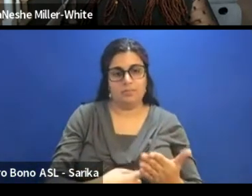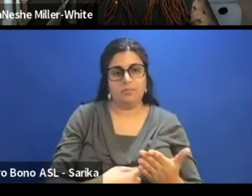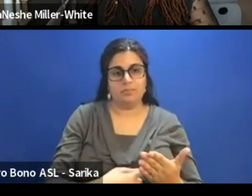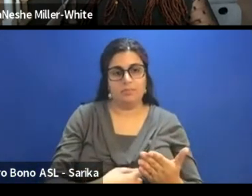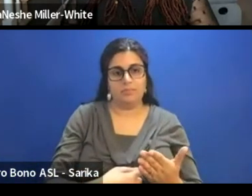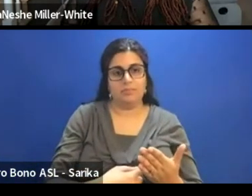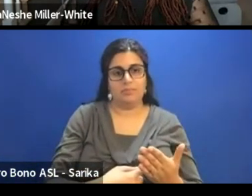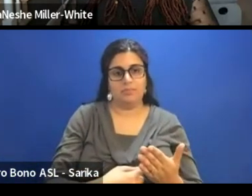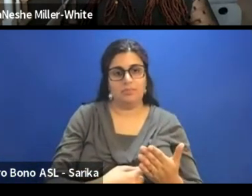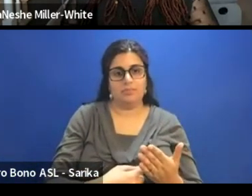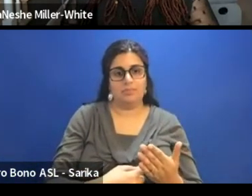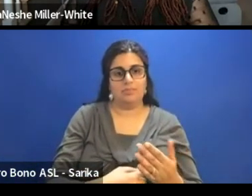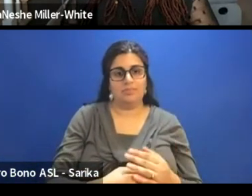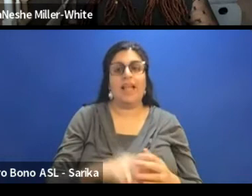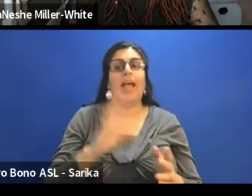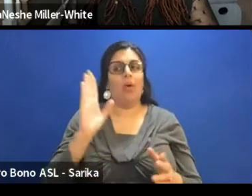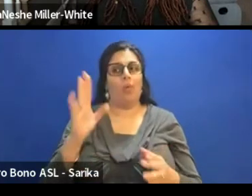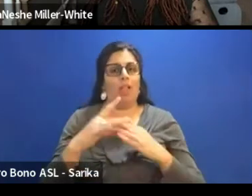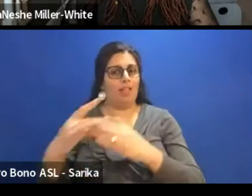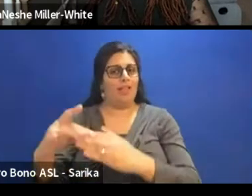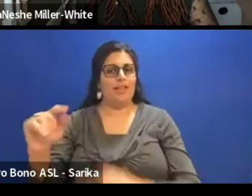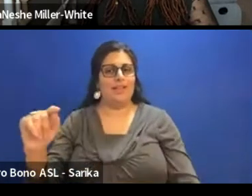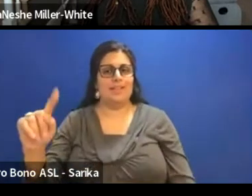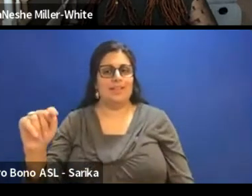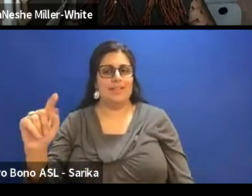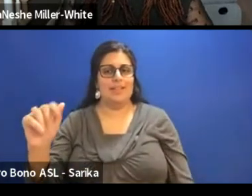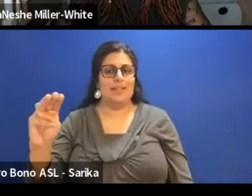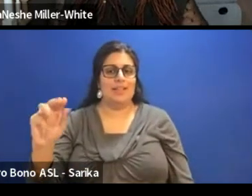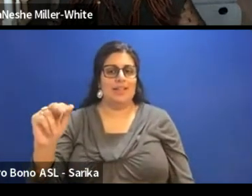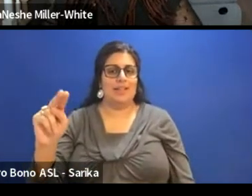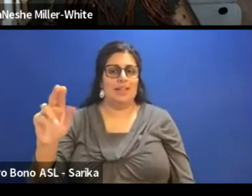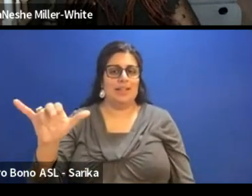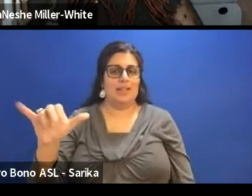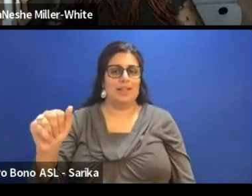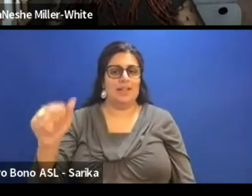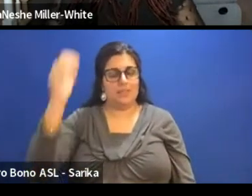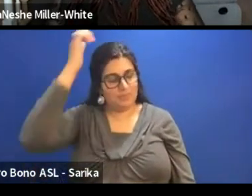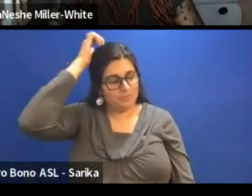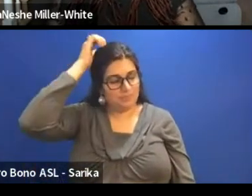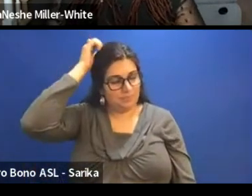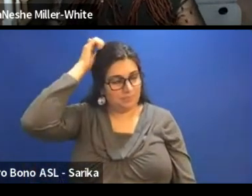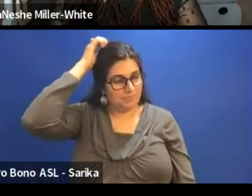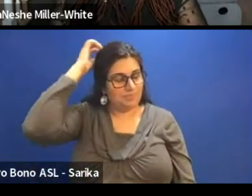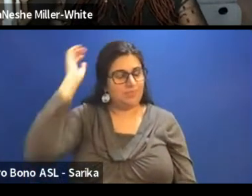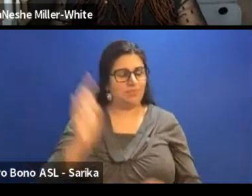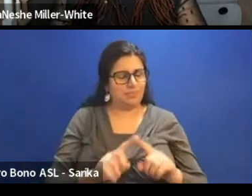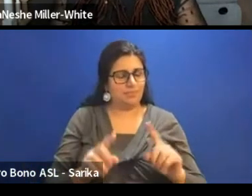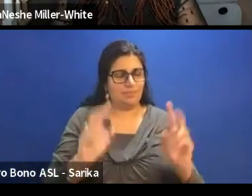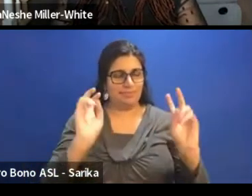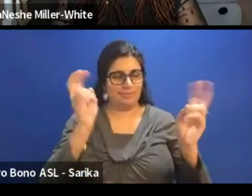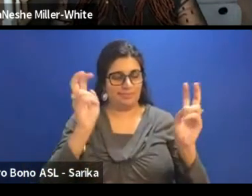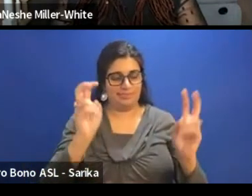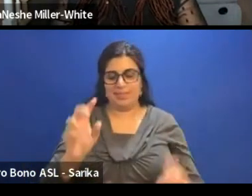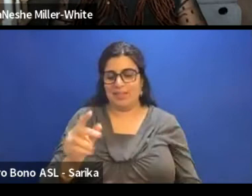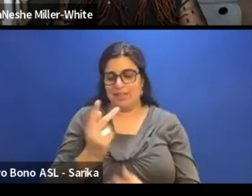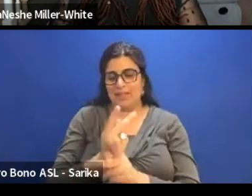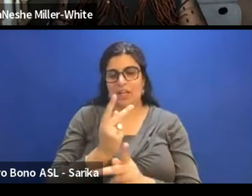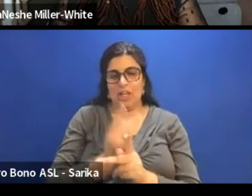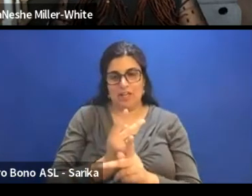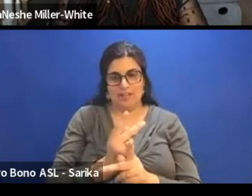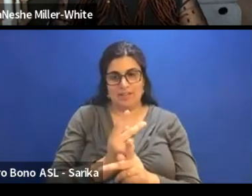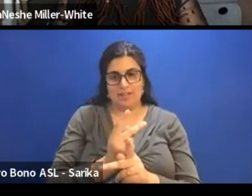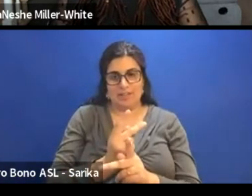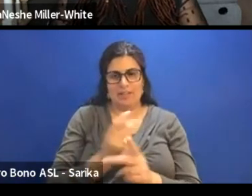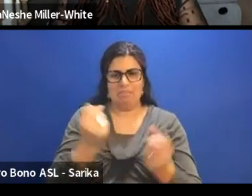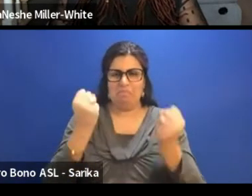we're going to head into Tamanya as well, but this idea of caregiving and, you know, that a lot of folks are doing